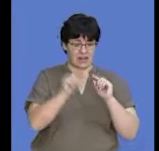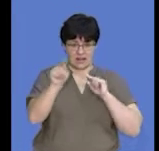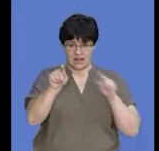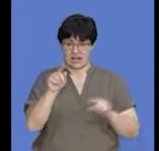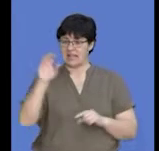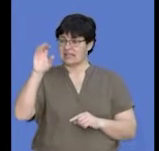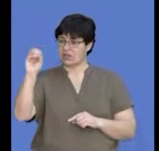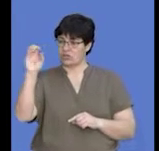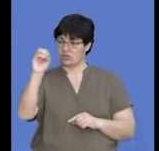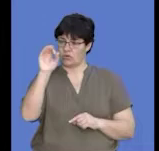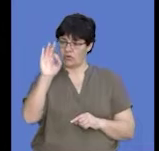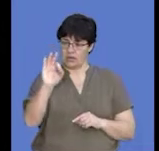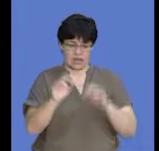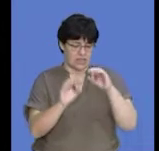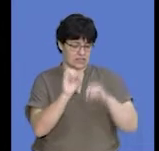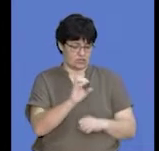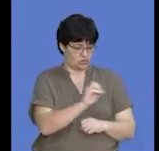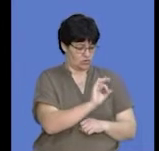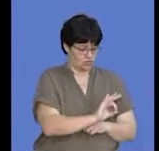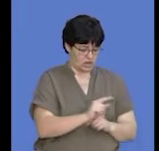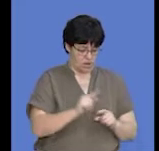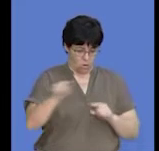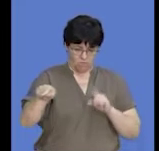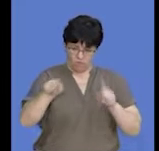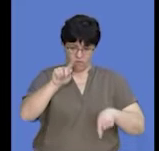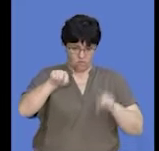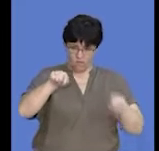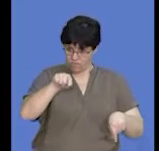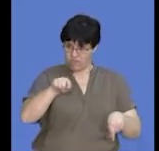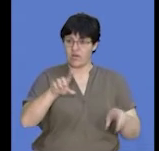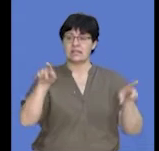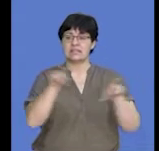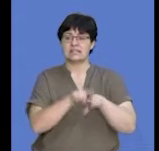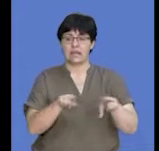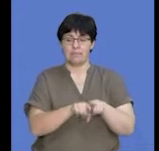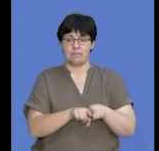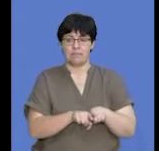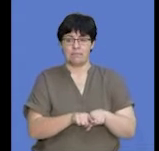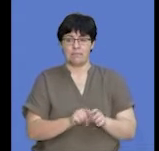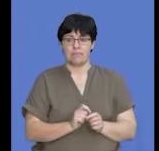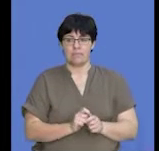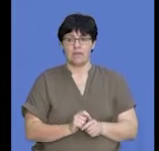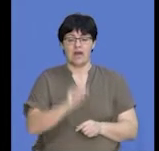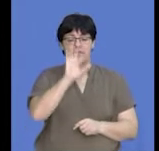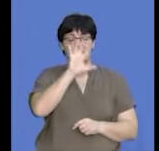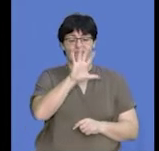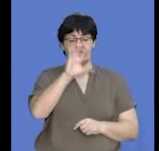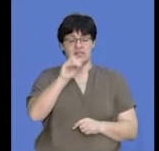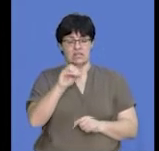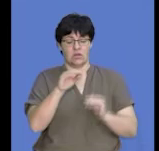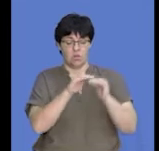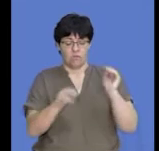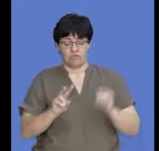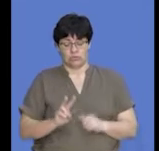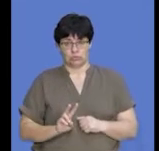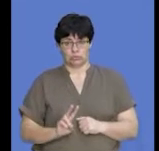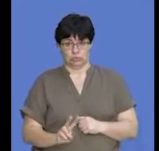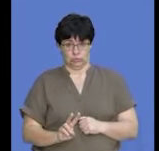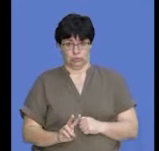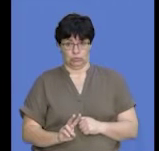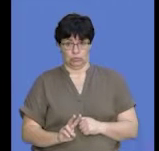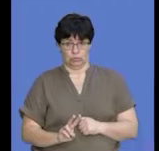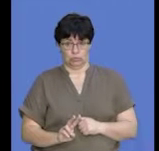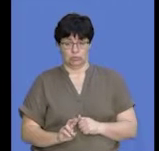3 zeros there, 3 zeros there, that's equal to 50 over 2.